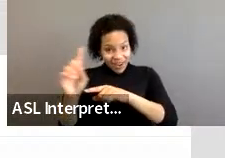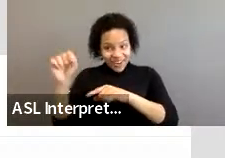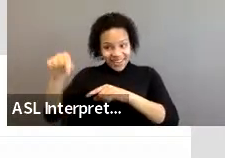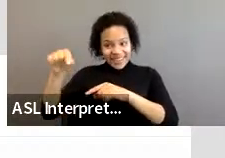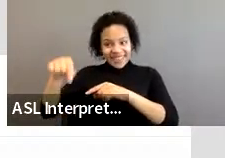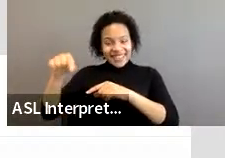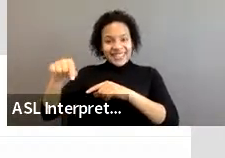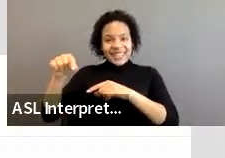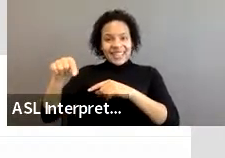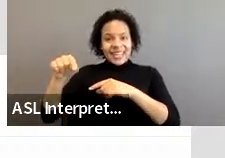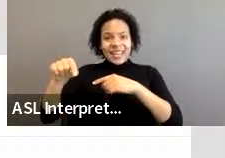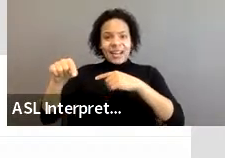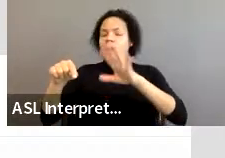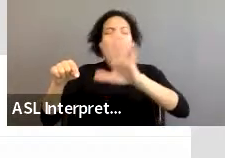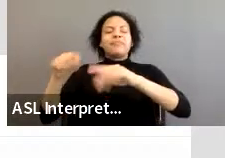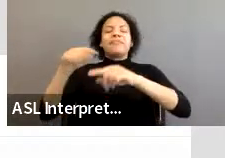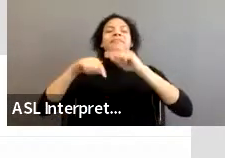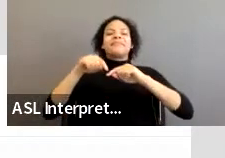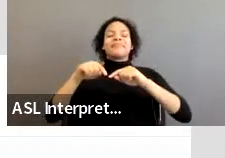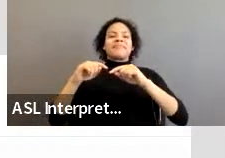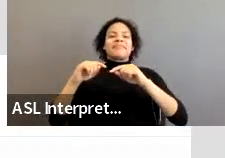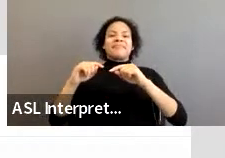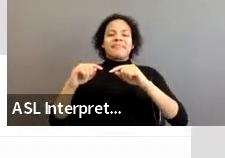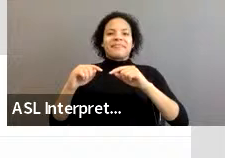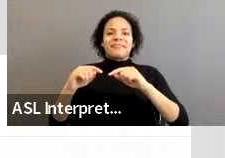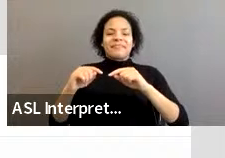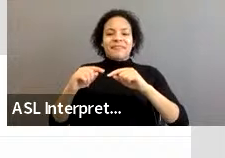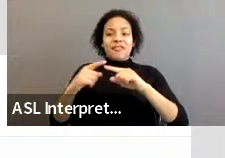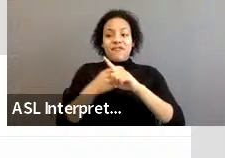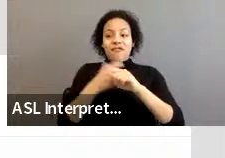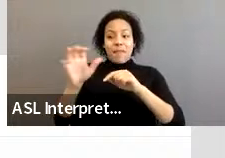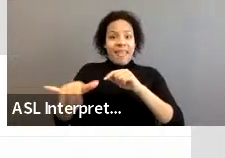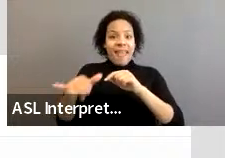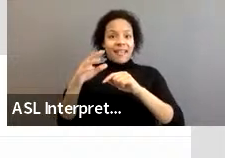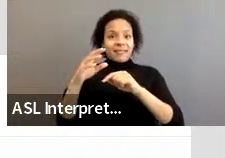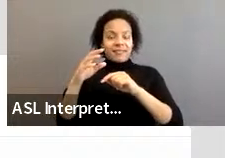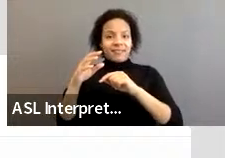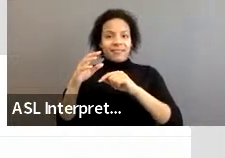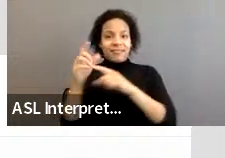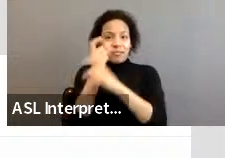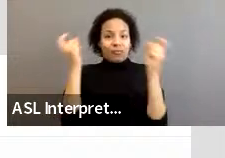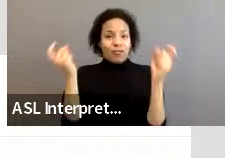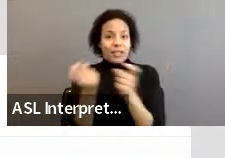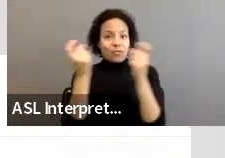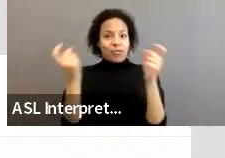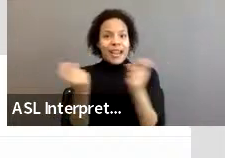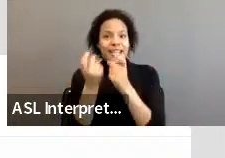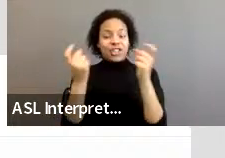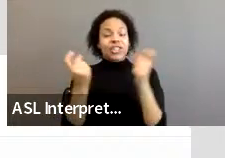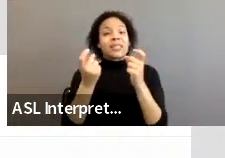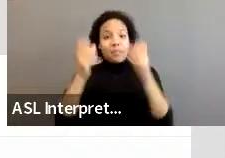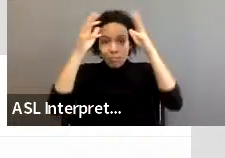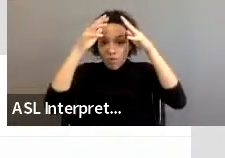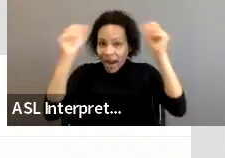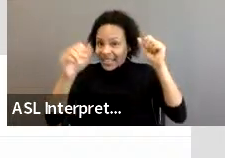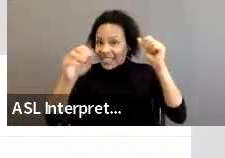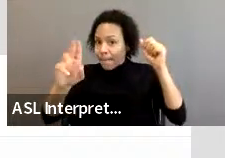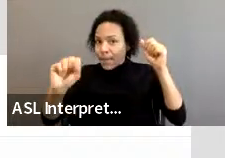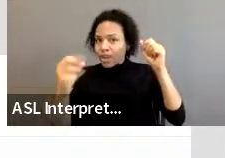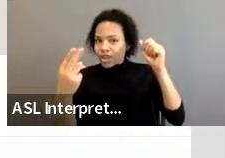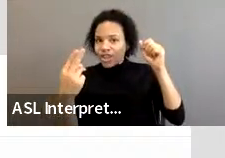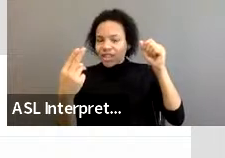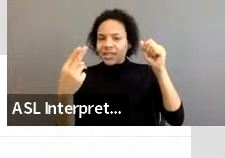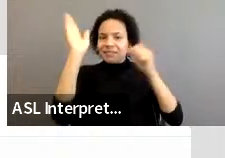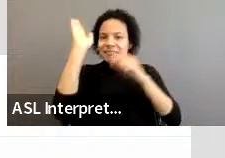on YouTube, because we had President Bush Sr. as our, and so I'm dating myself, yes, I know